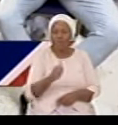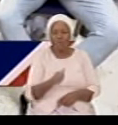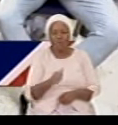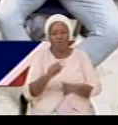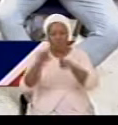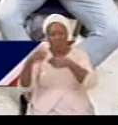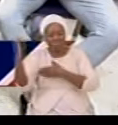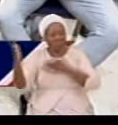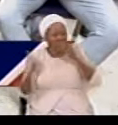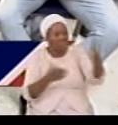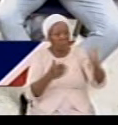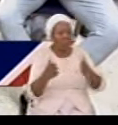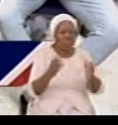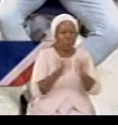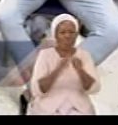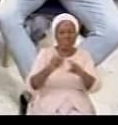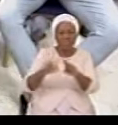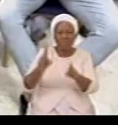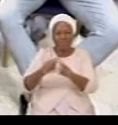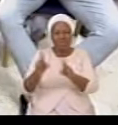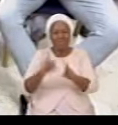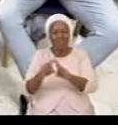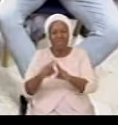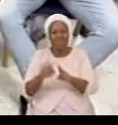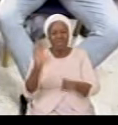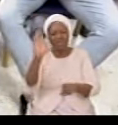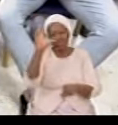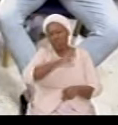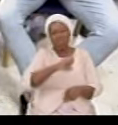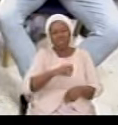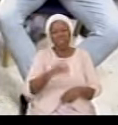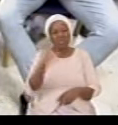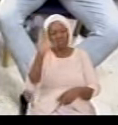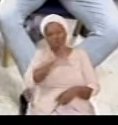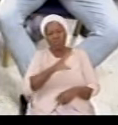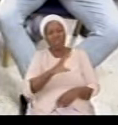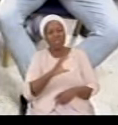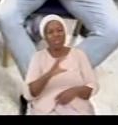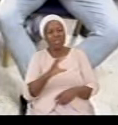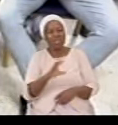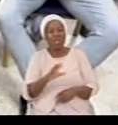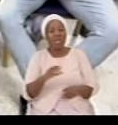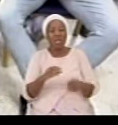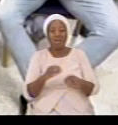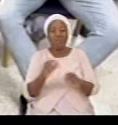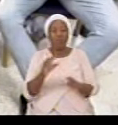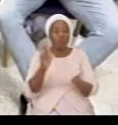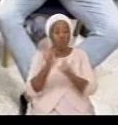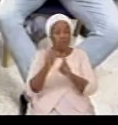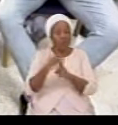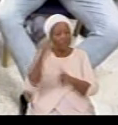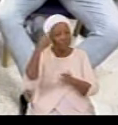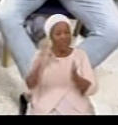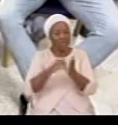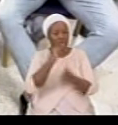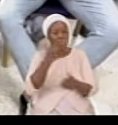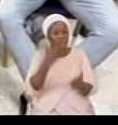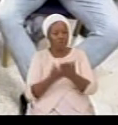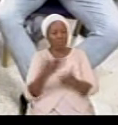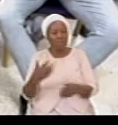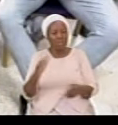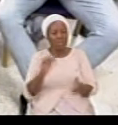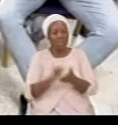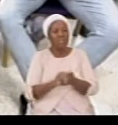with diverse and strange doctrines, for it is a good thing that the heart